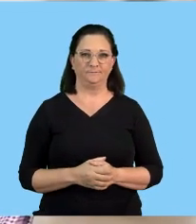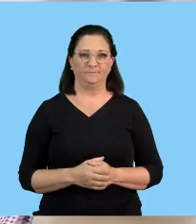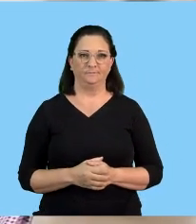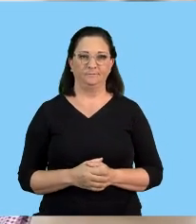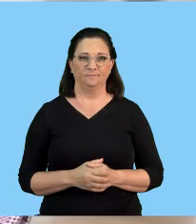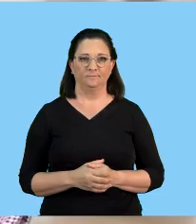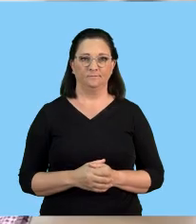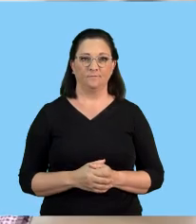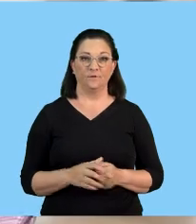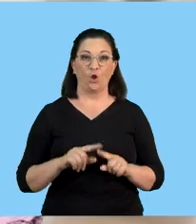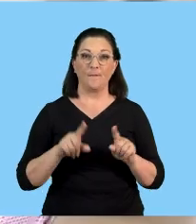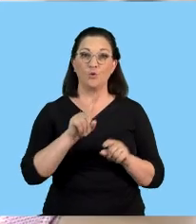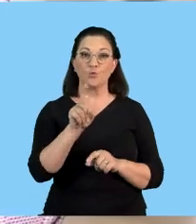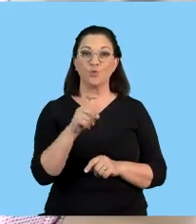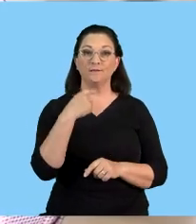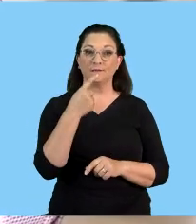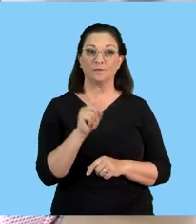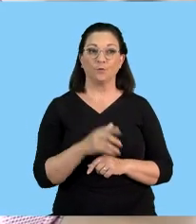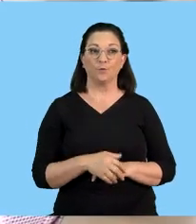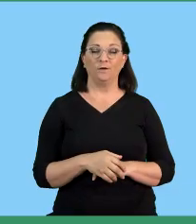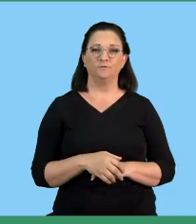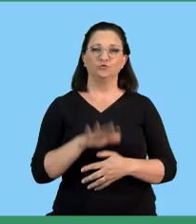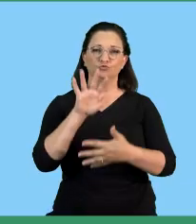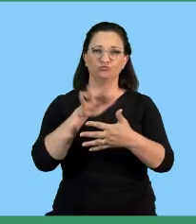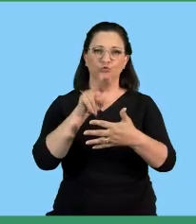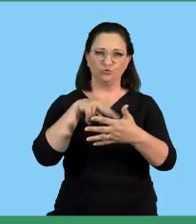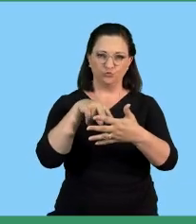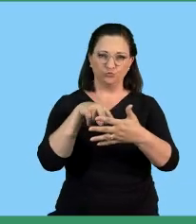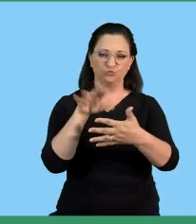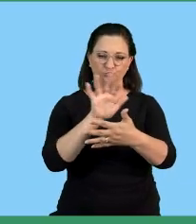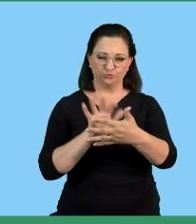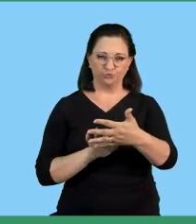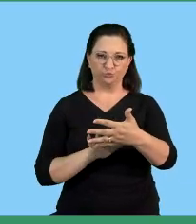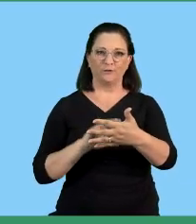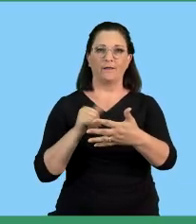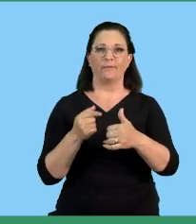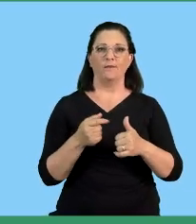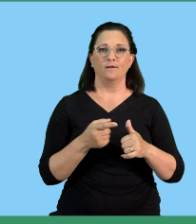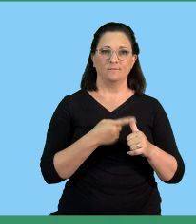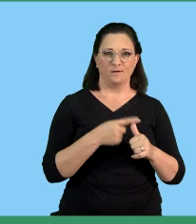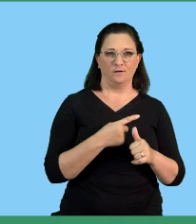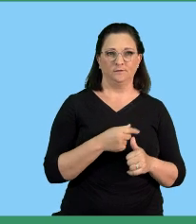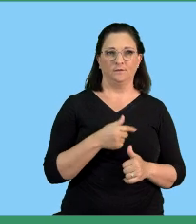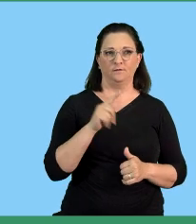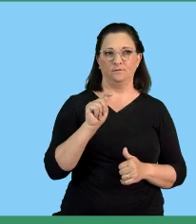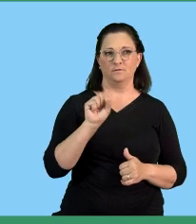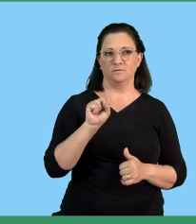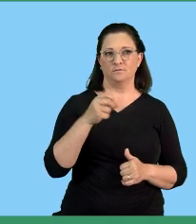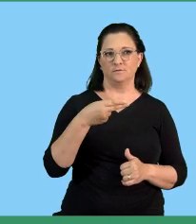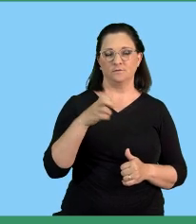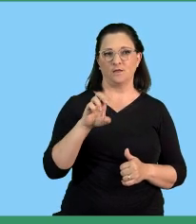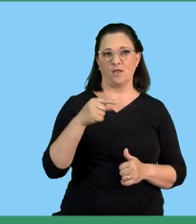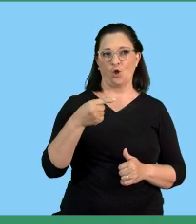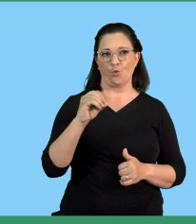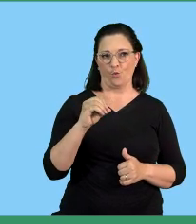strategies. Right, the question says, read the scenario below and answer the questions that follow. We've got Tshegoe Designers,